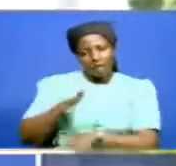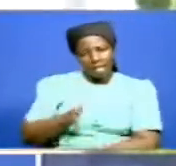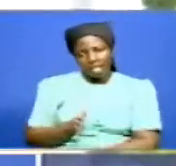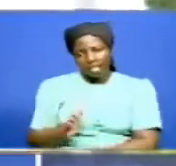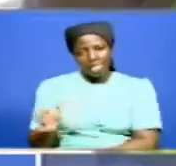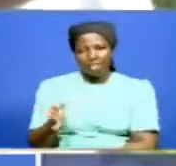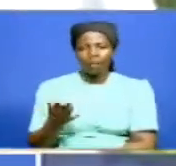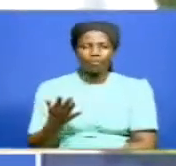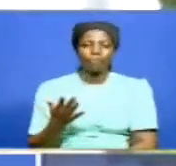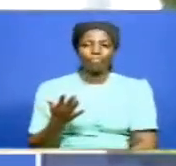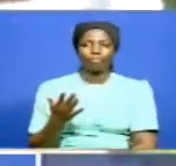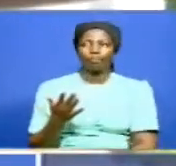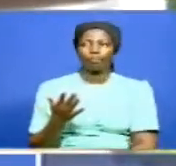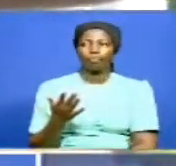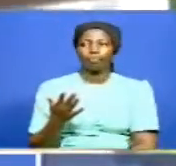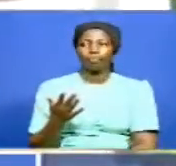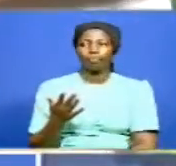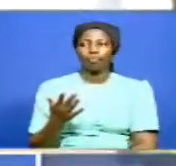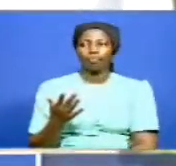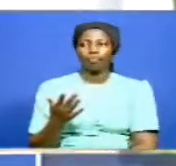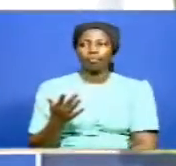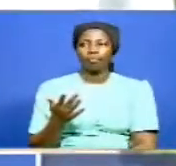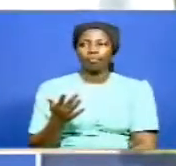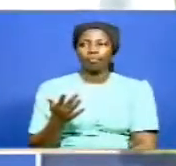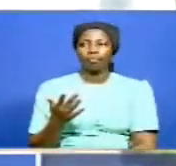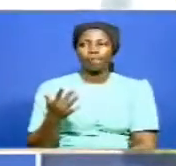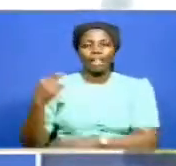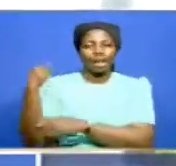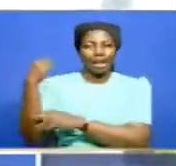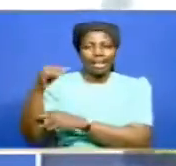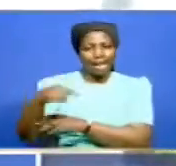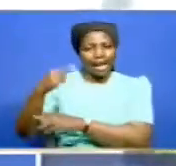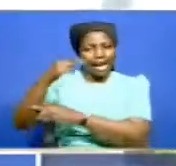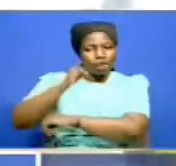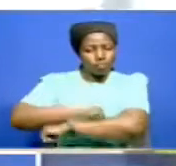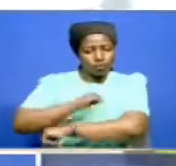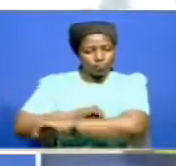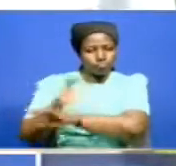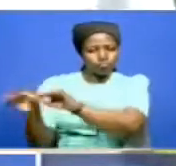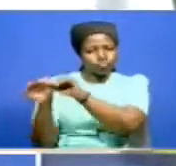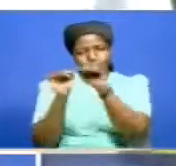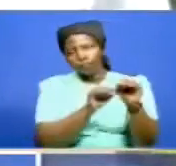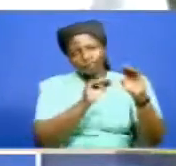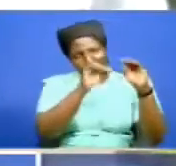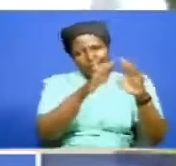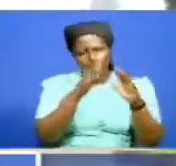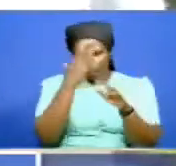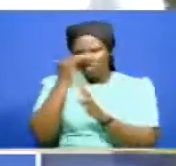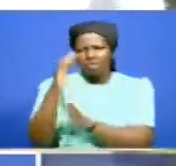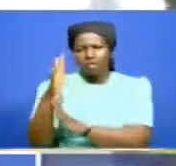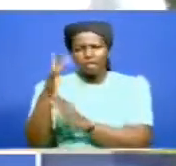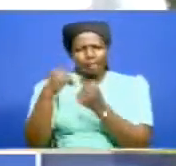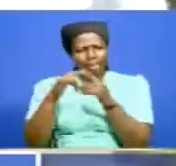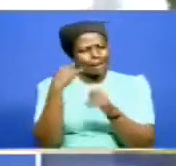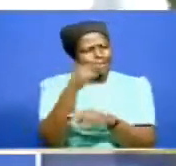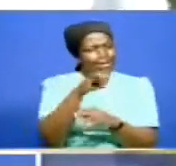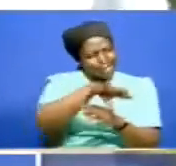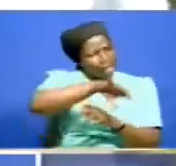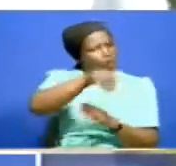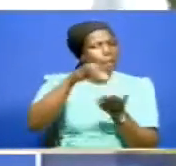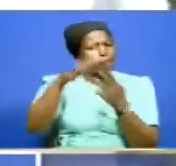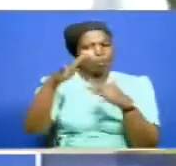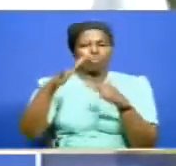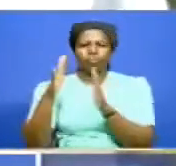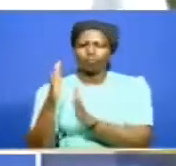ugly scenario, removing somebody from Garissa Primary School and Garissa High School in the name of insecurity. Well, actually, Garissa Town is more secure